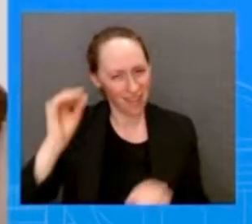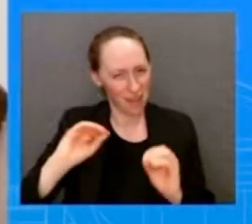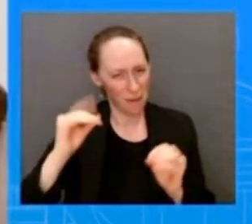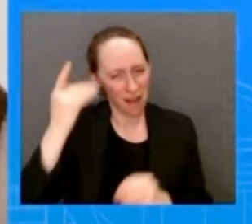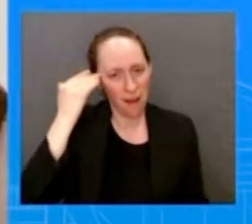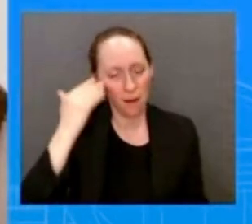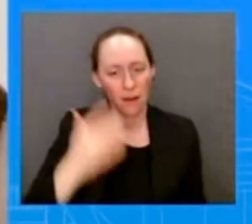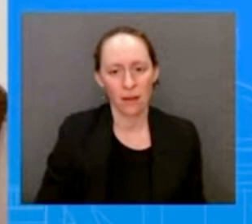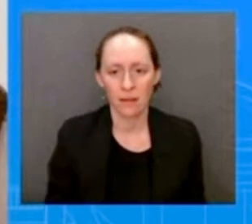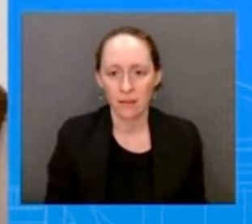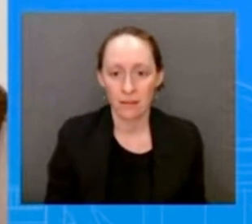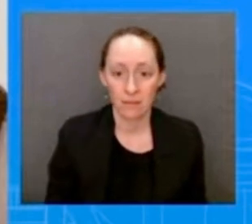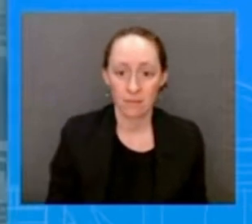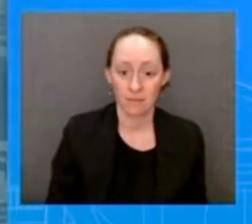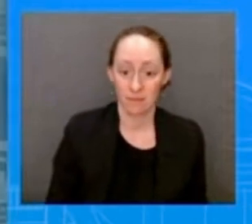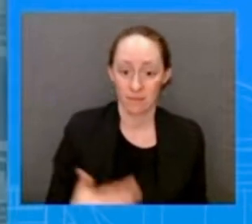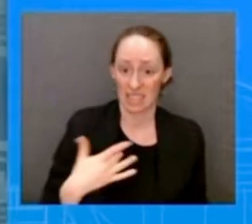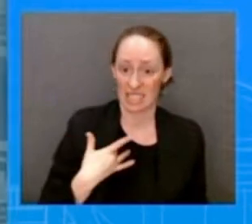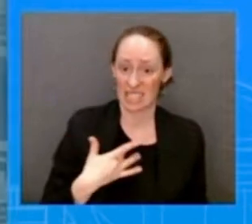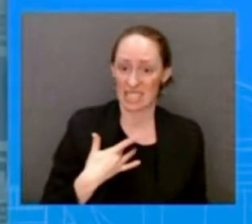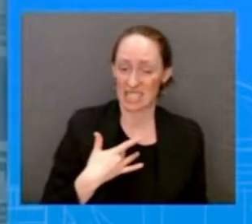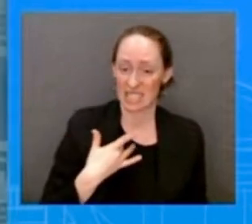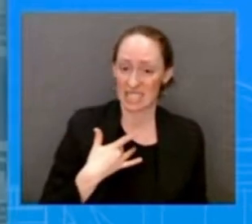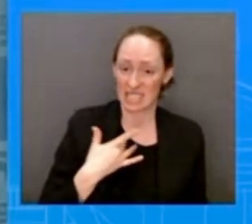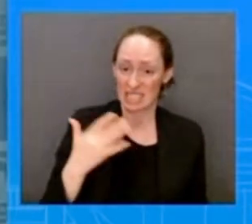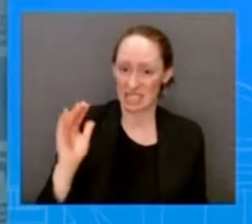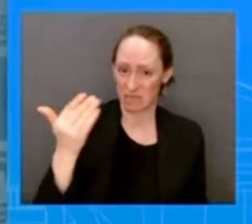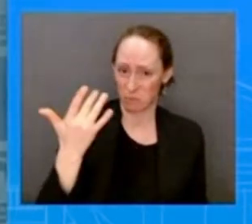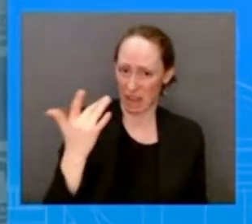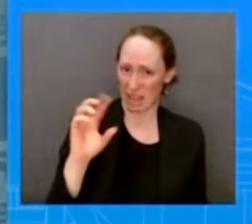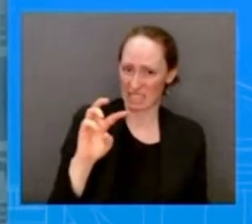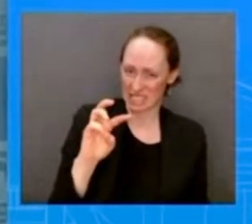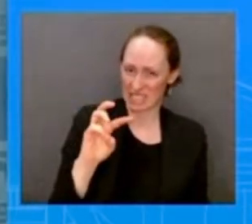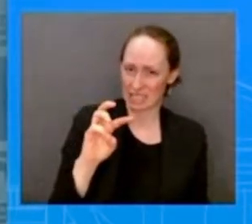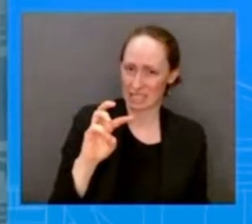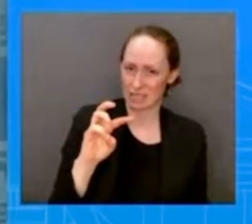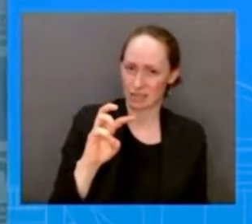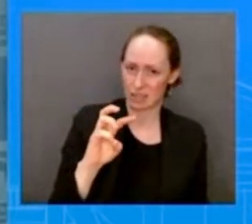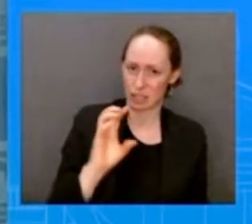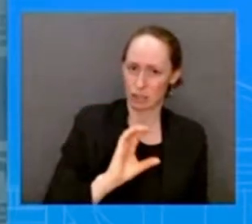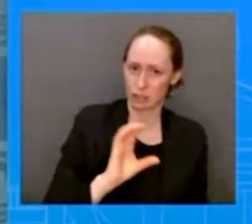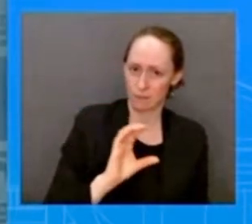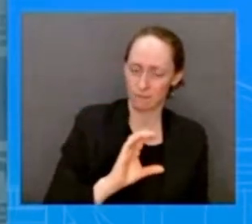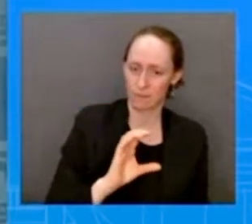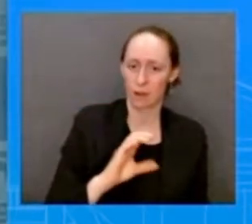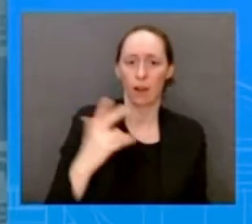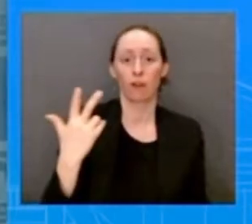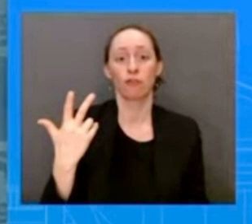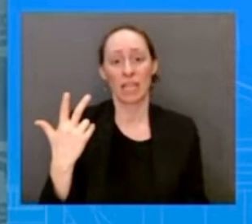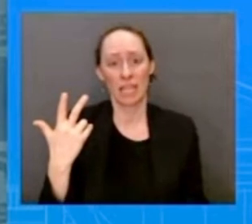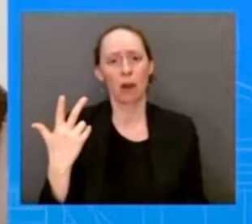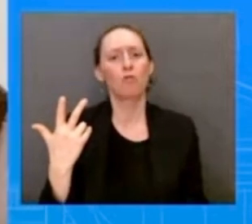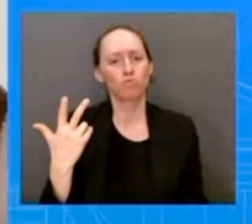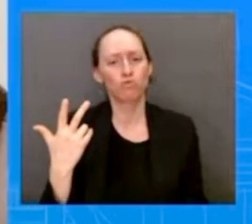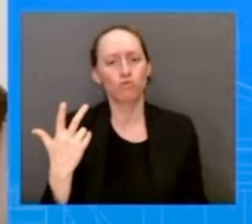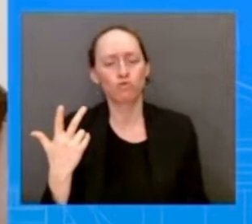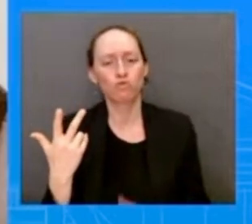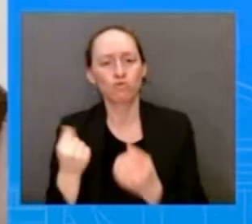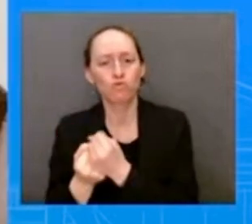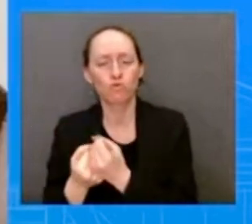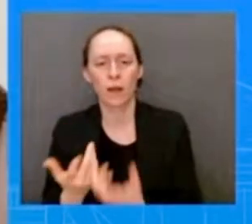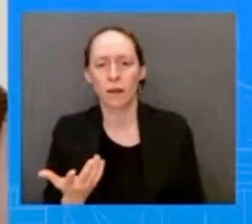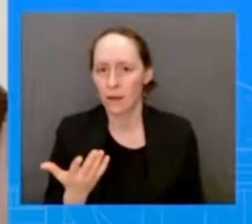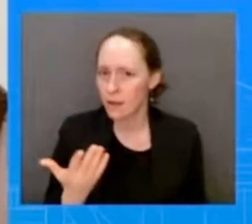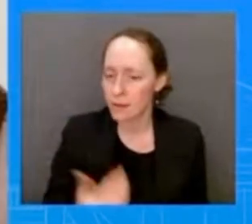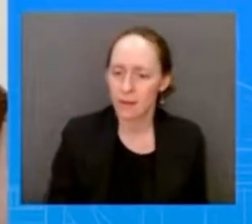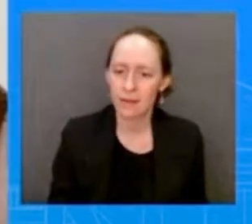conservative lean right now. But it doesn't mean that we can't be confident in the merit, in our standing, and we are. We're confident. We're gonna have faith because of the... I didn't mean to